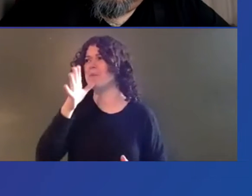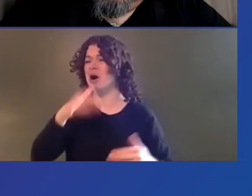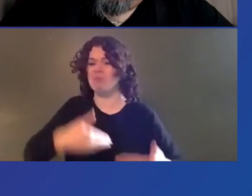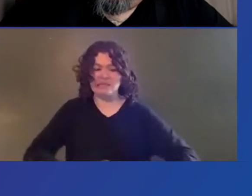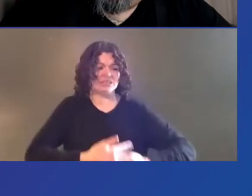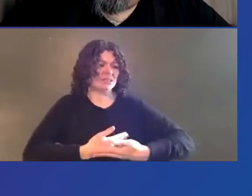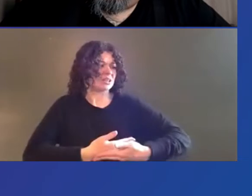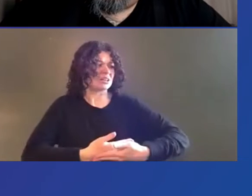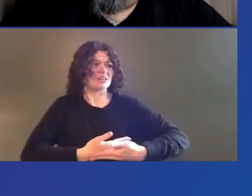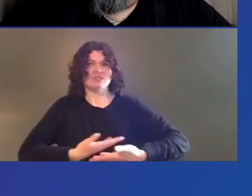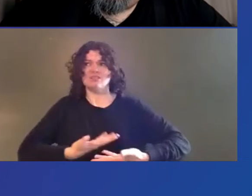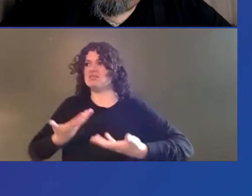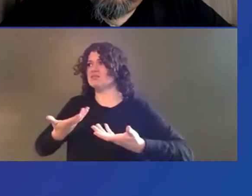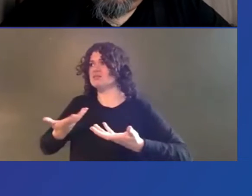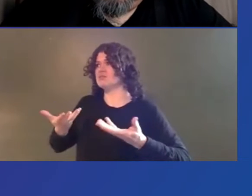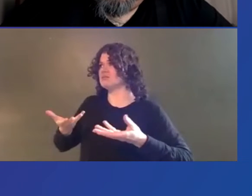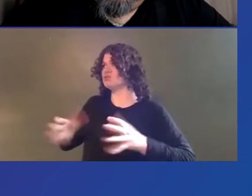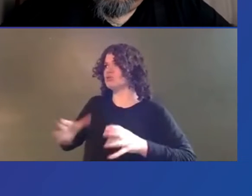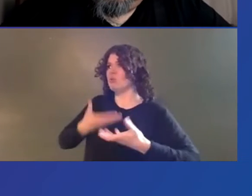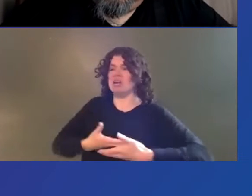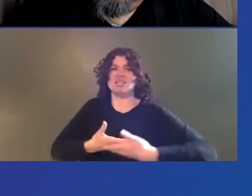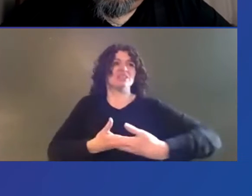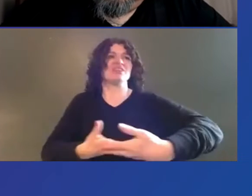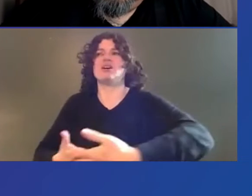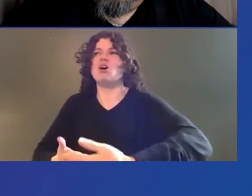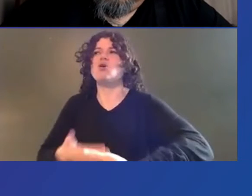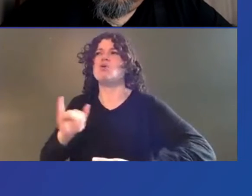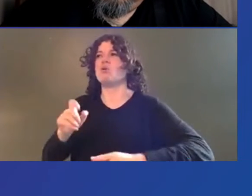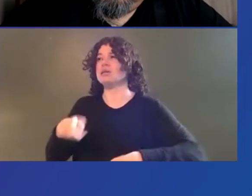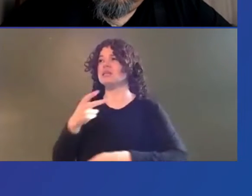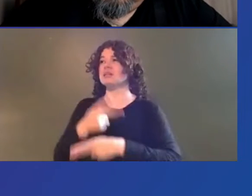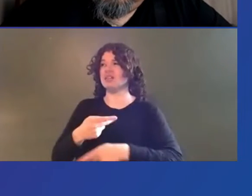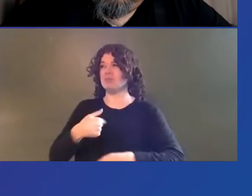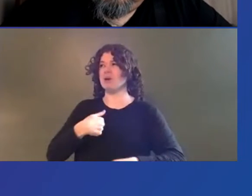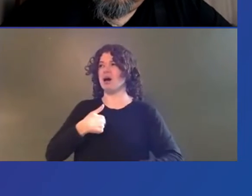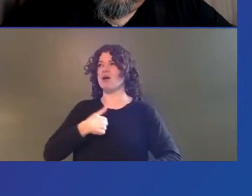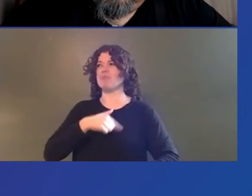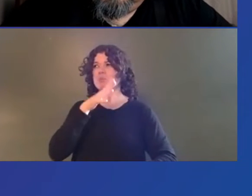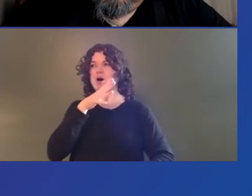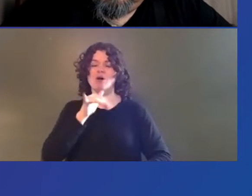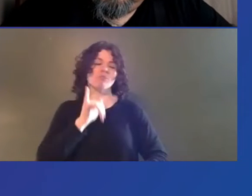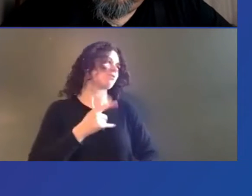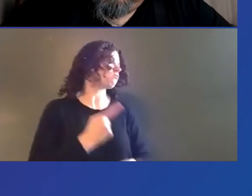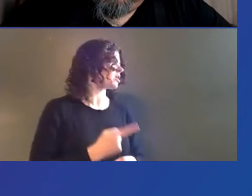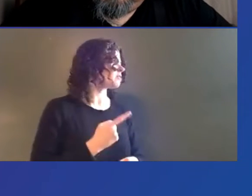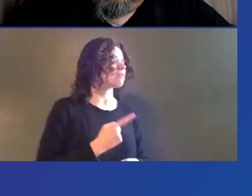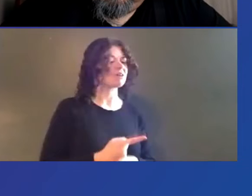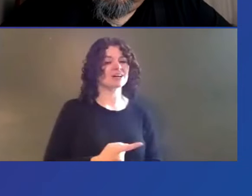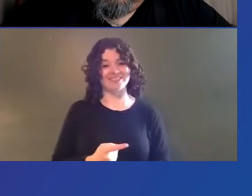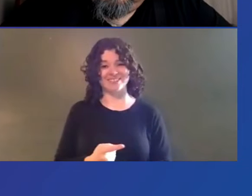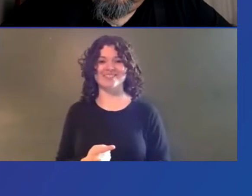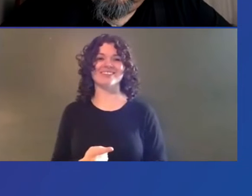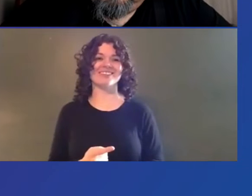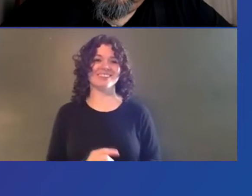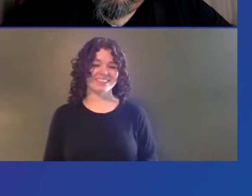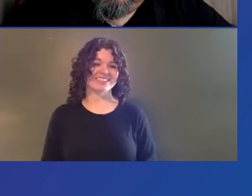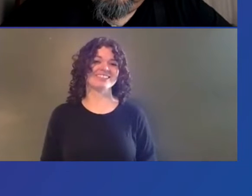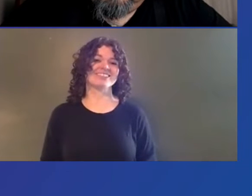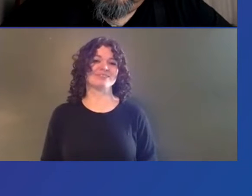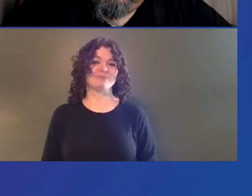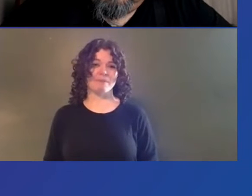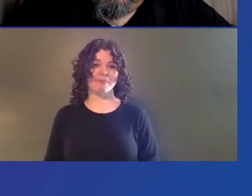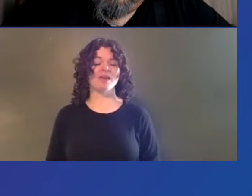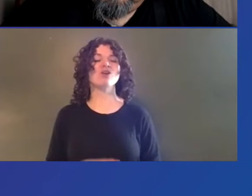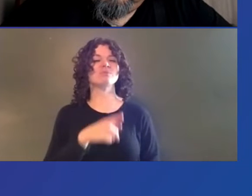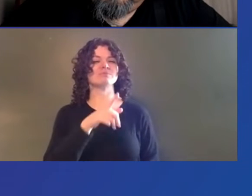you know, I think that, you know, one thing about what you were saying